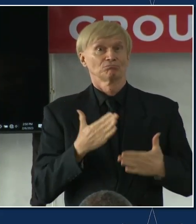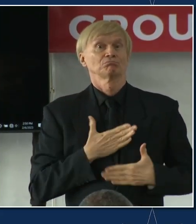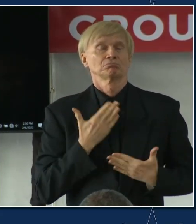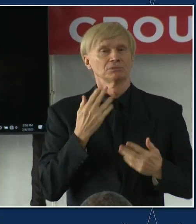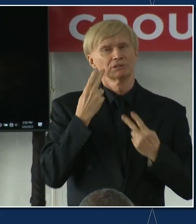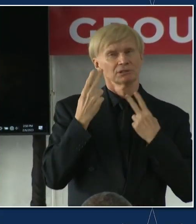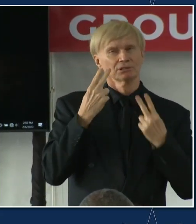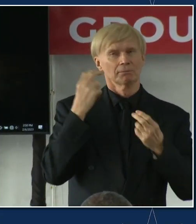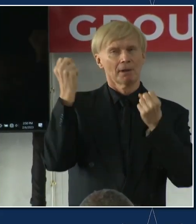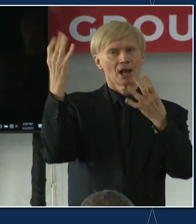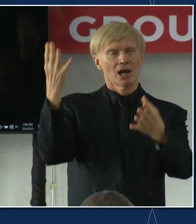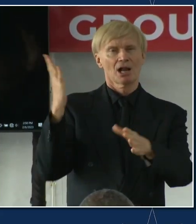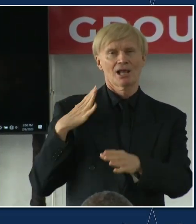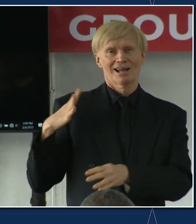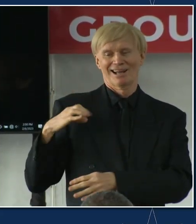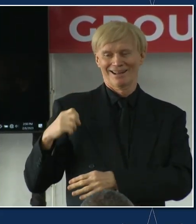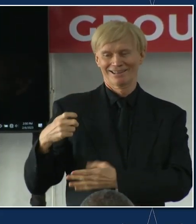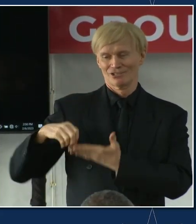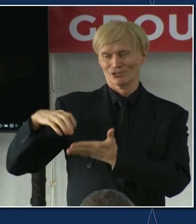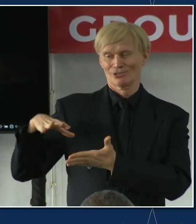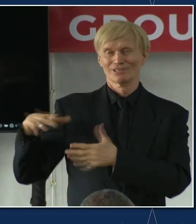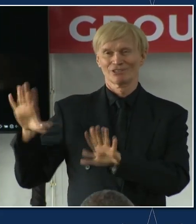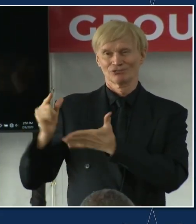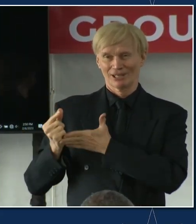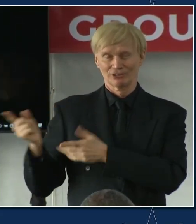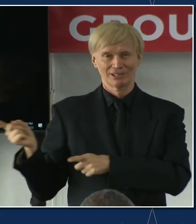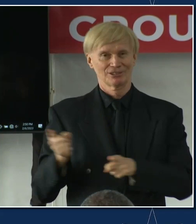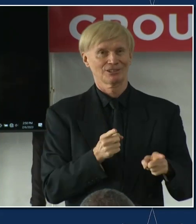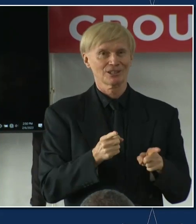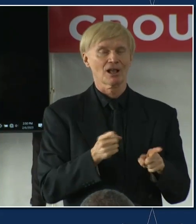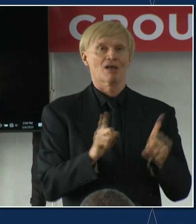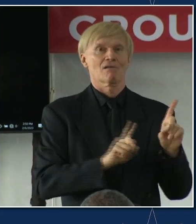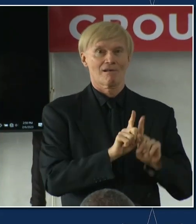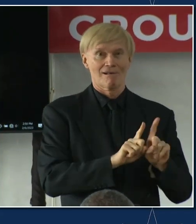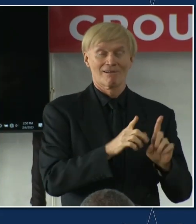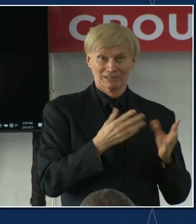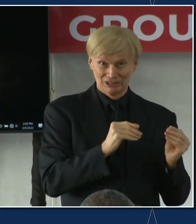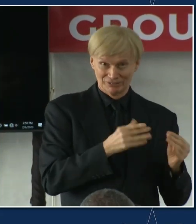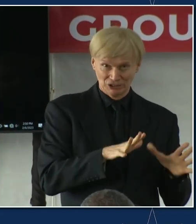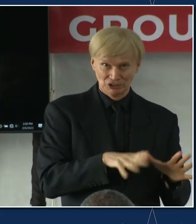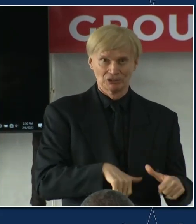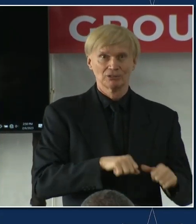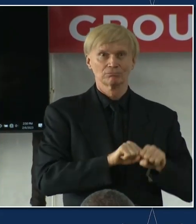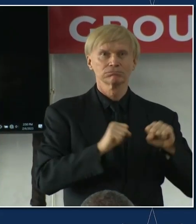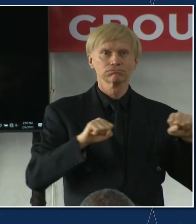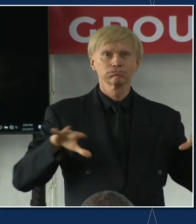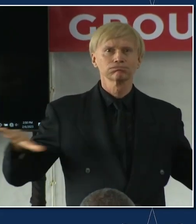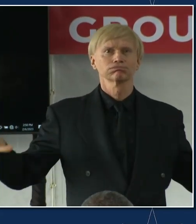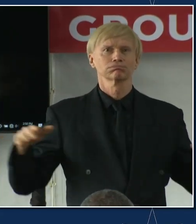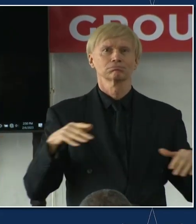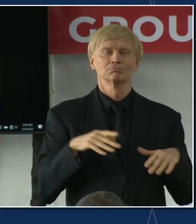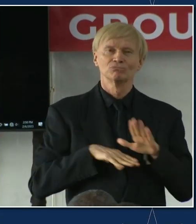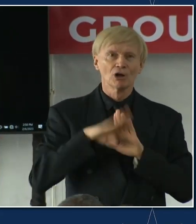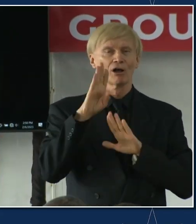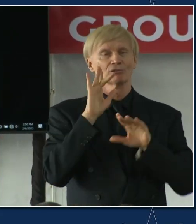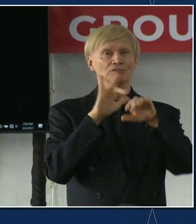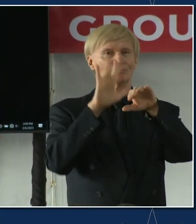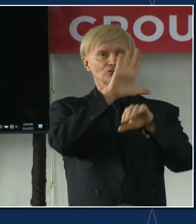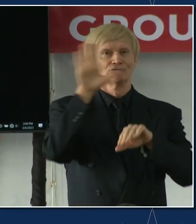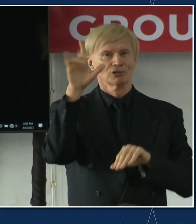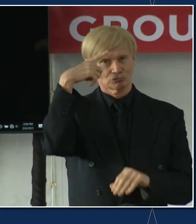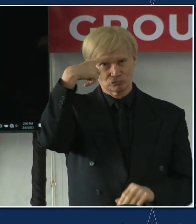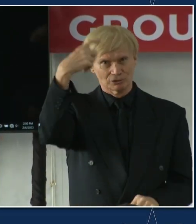of my former students and mentees stretch their abilities and achieve their dreams in this industry, and that is a